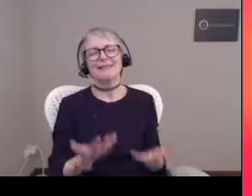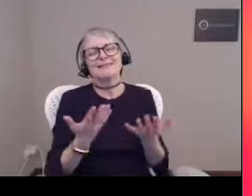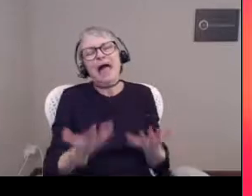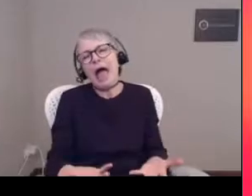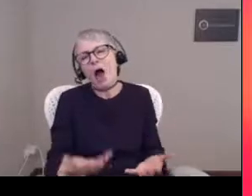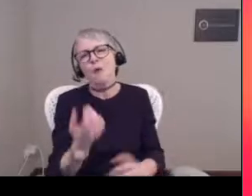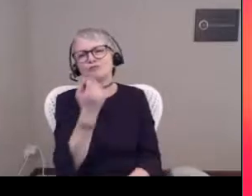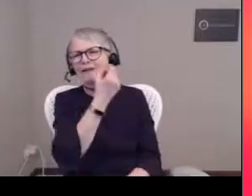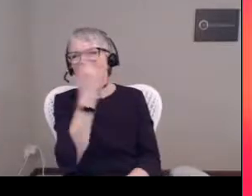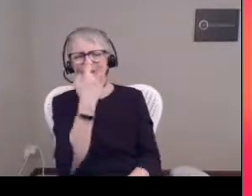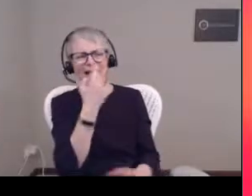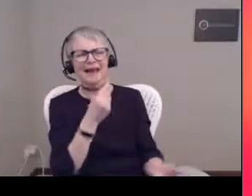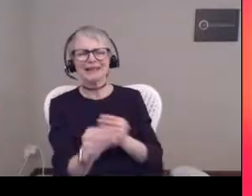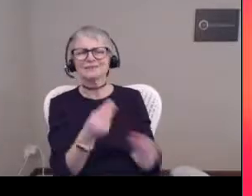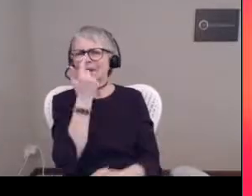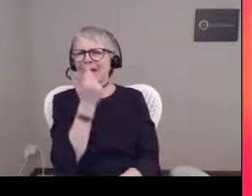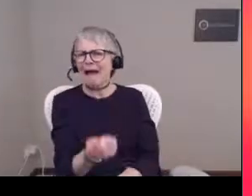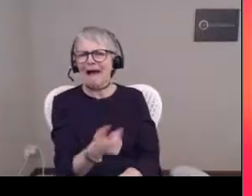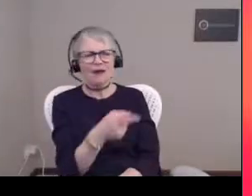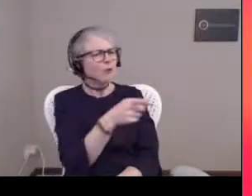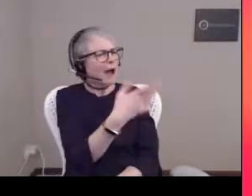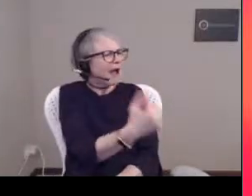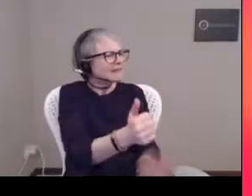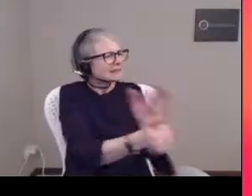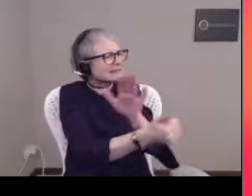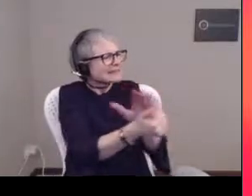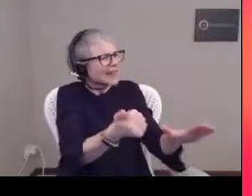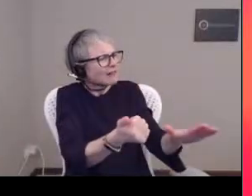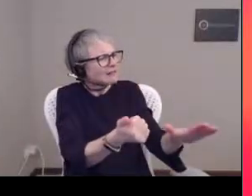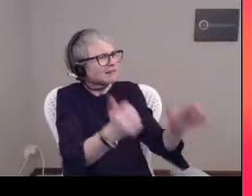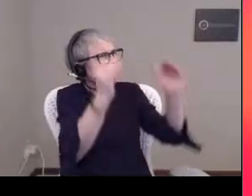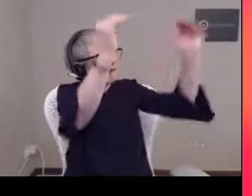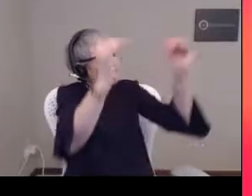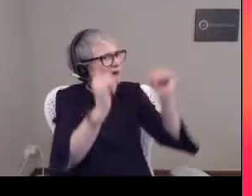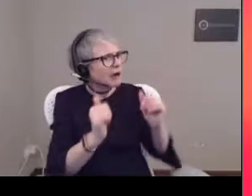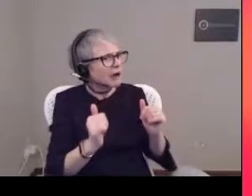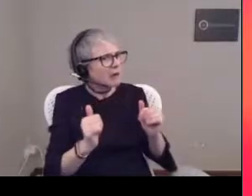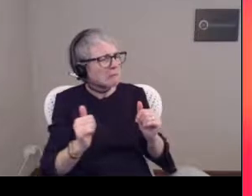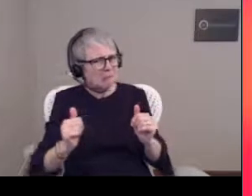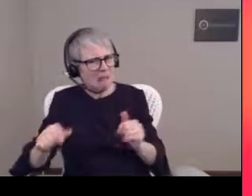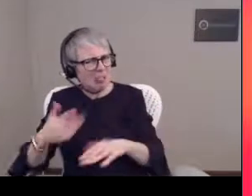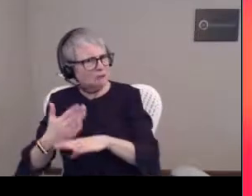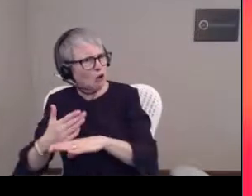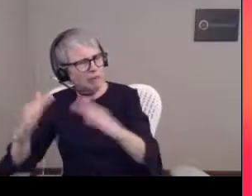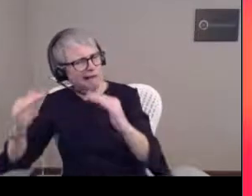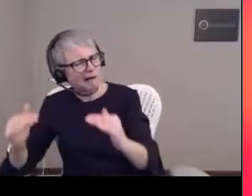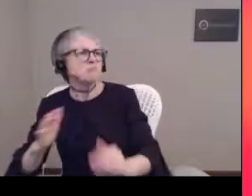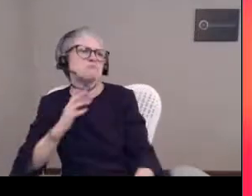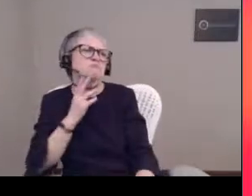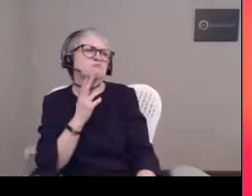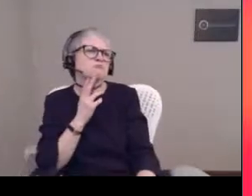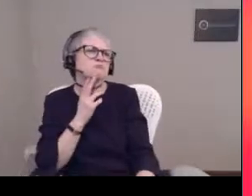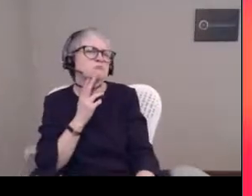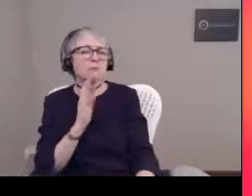understanding the situation more, and we're understanding what different types of backgrounds we could get